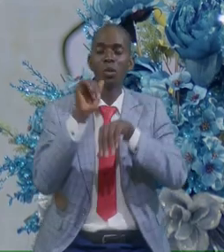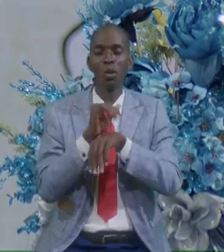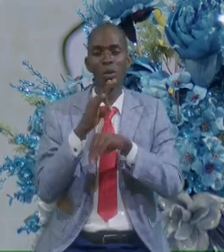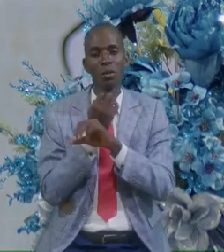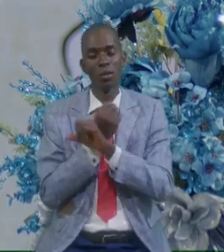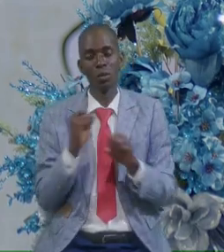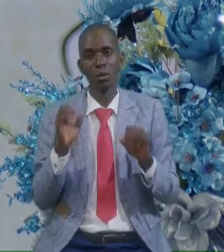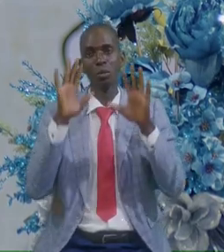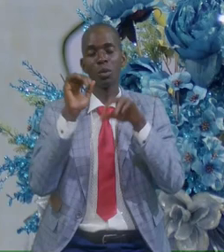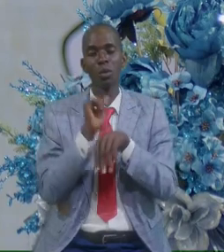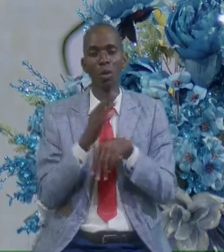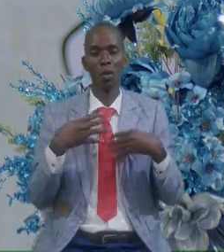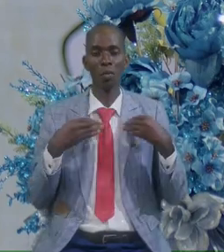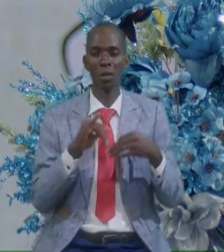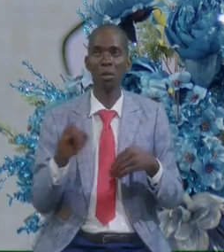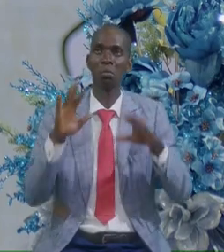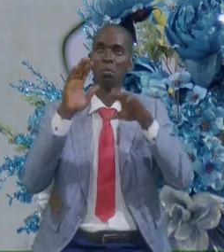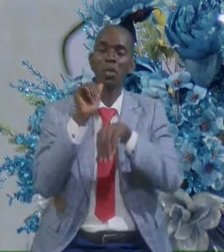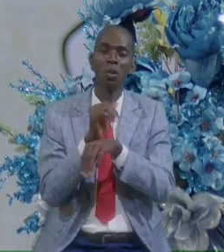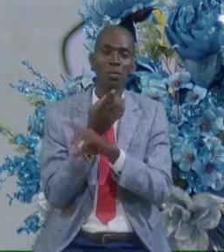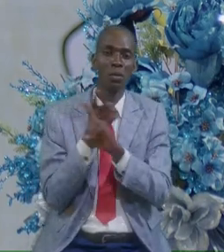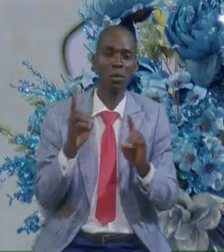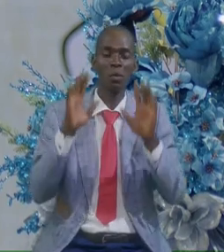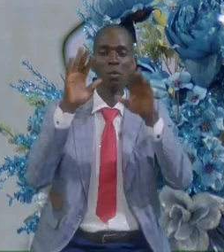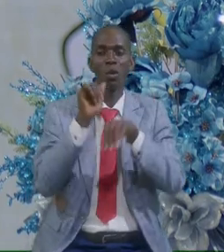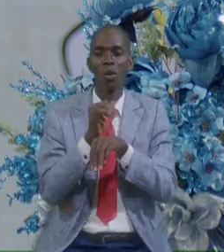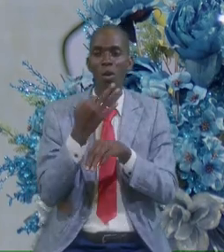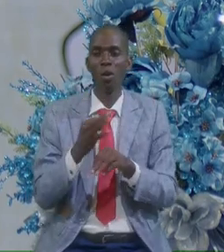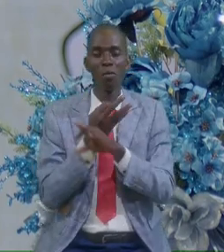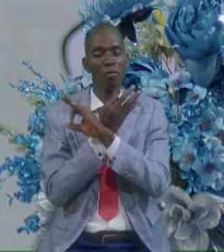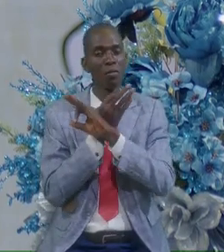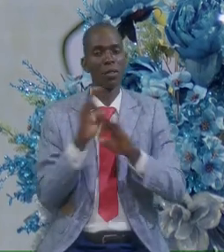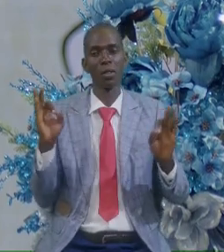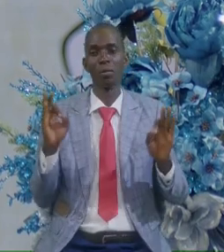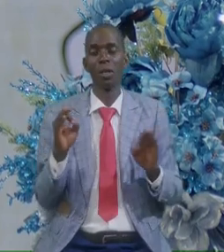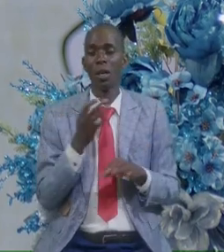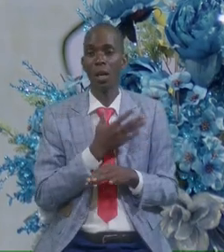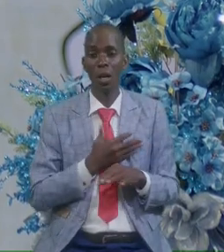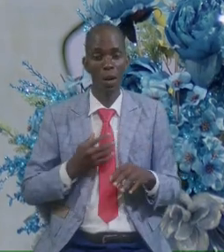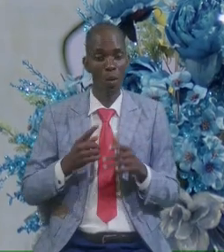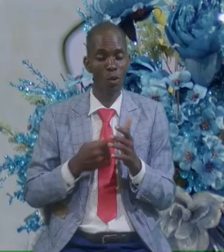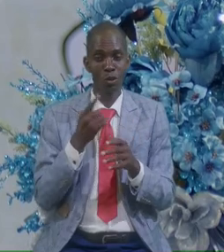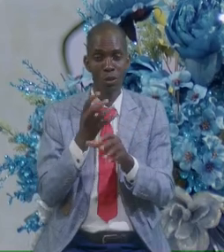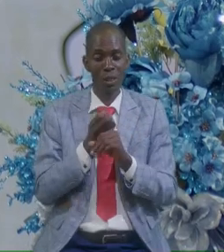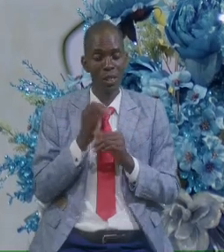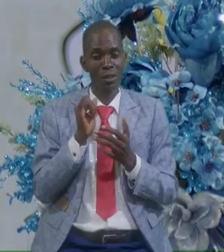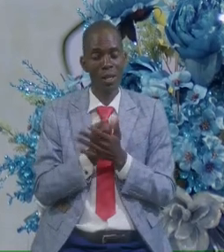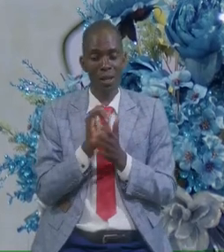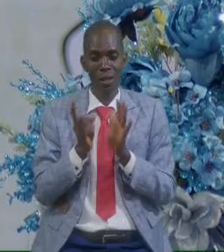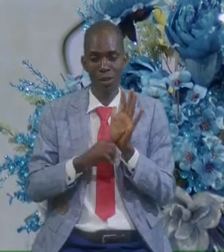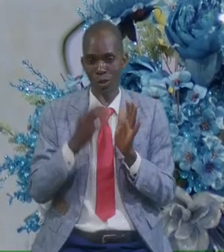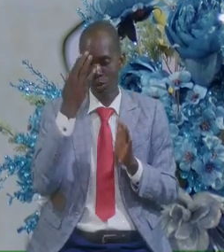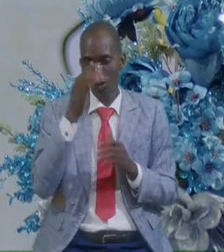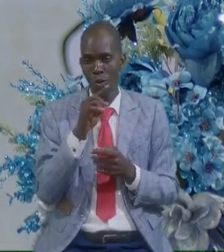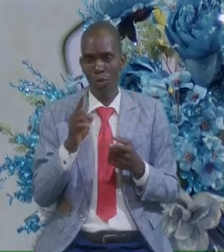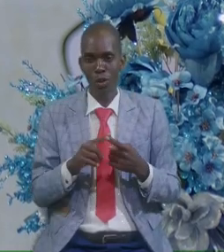healing. Miracle of deliverance. Miracle of freedom. And then, once you get the alert, normally when people get alert,